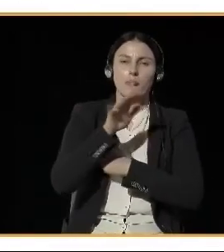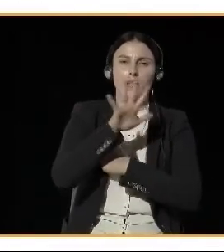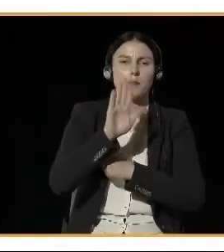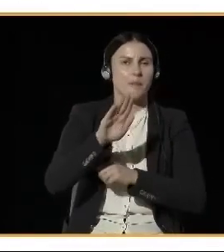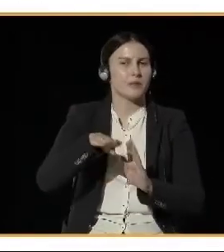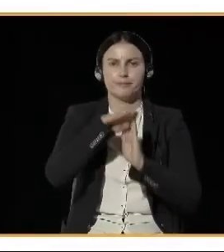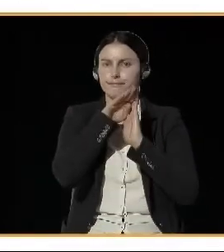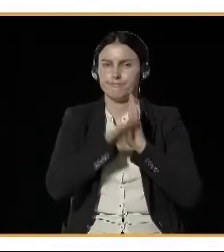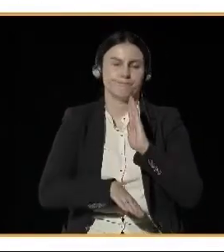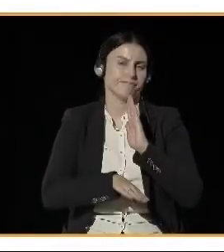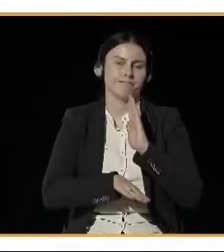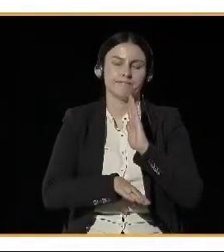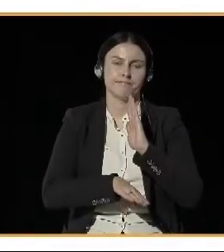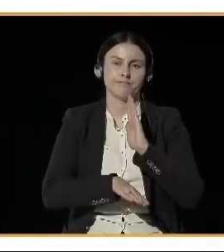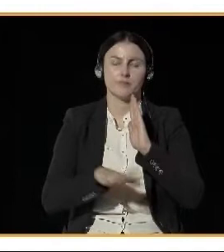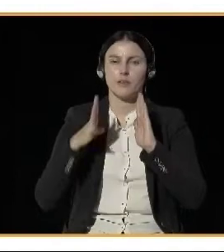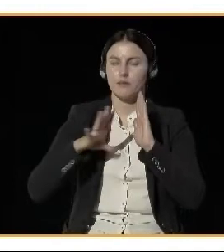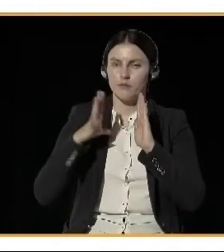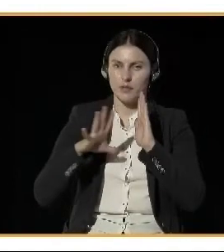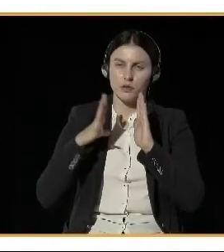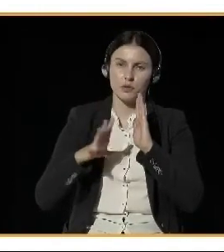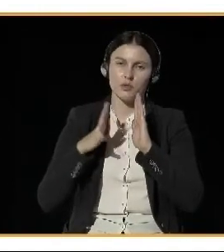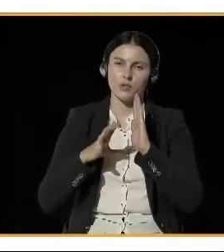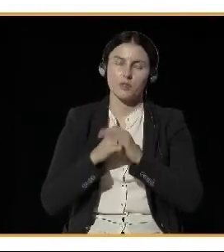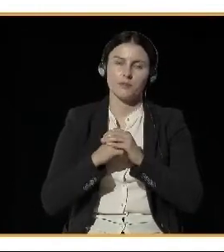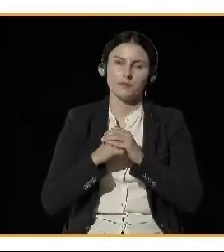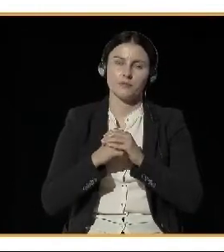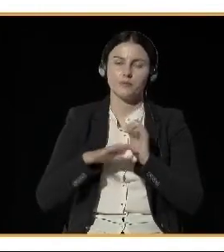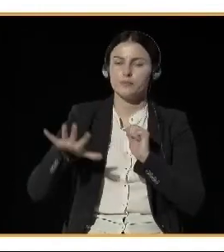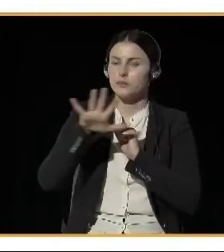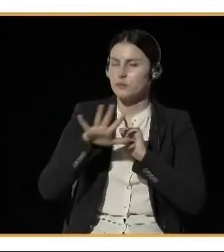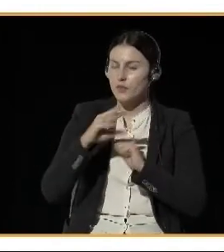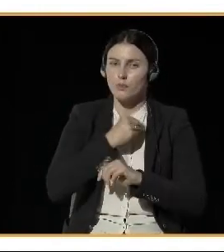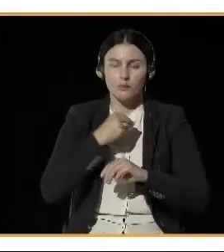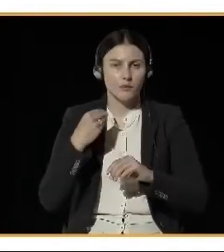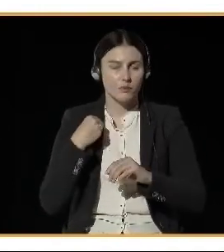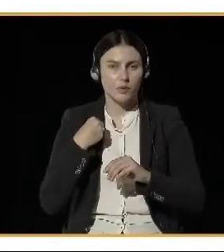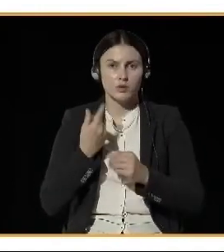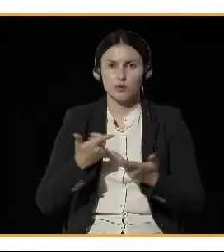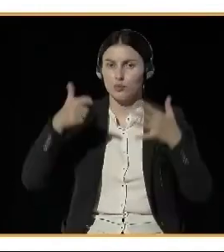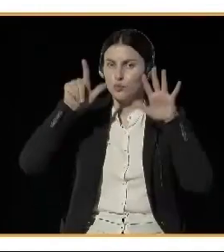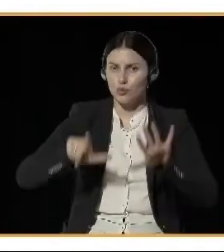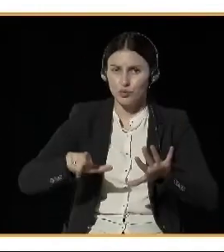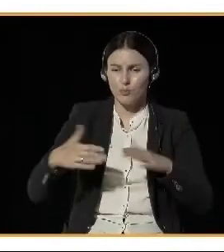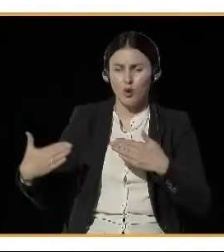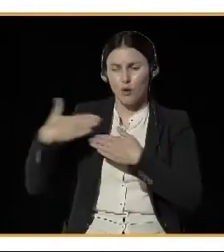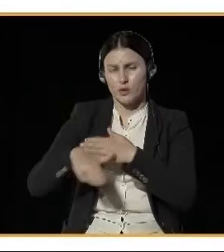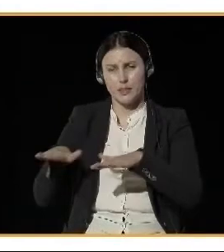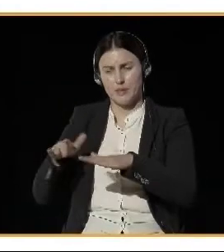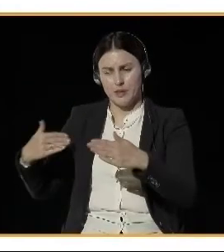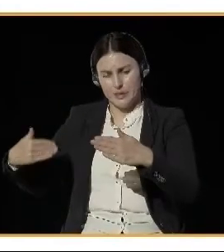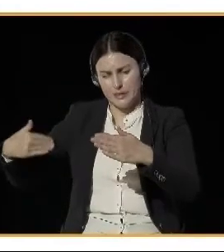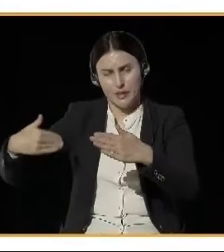area. You can see Poland on the 7th position from the bottom on this